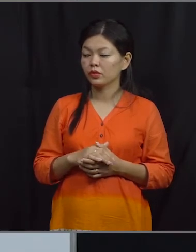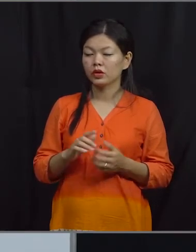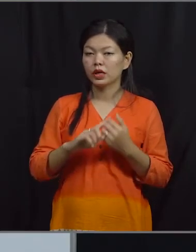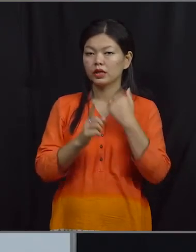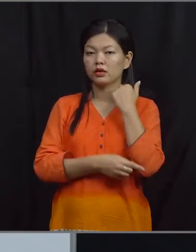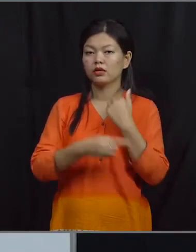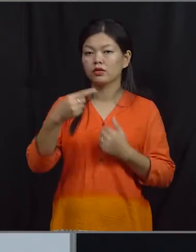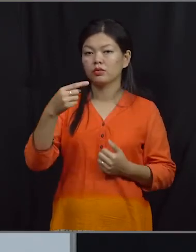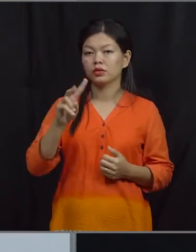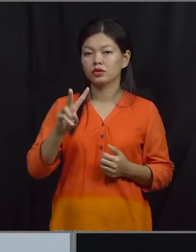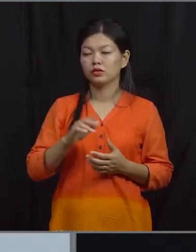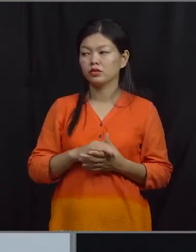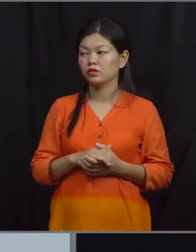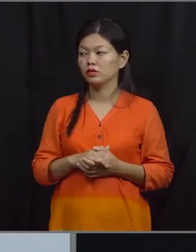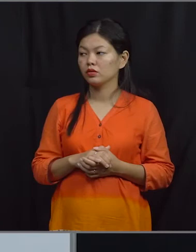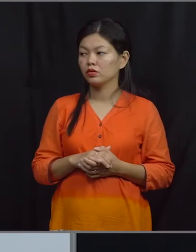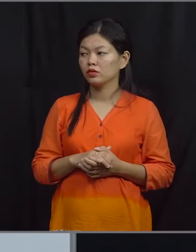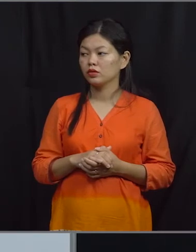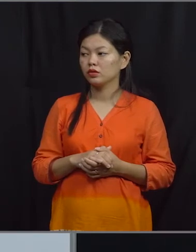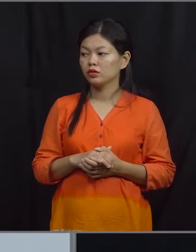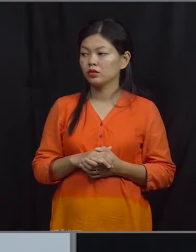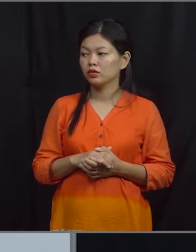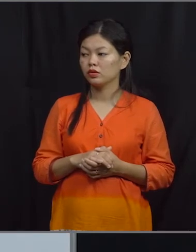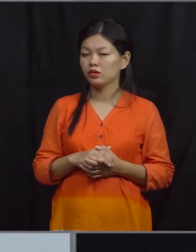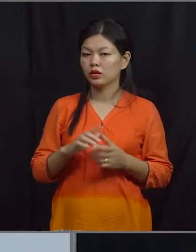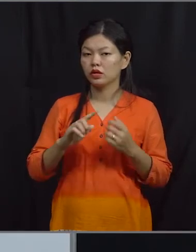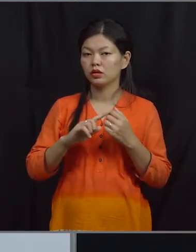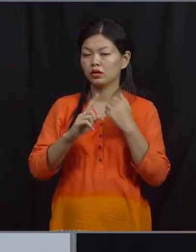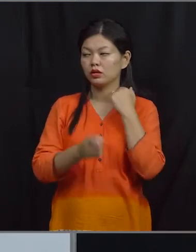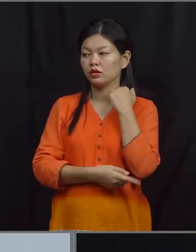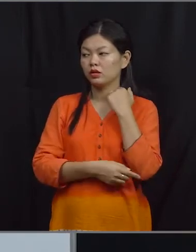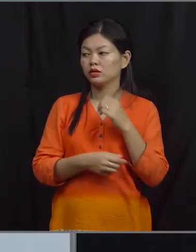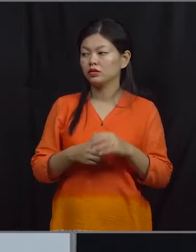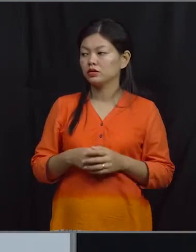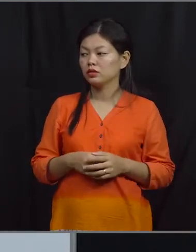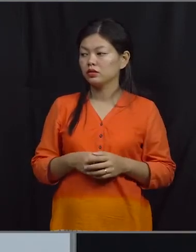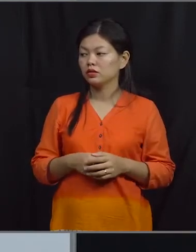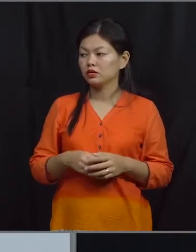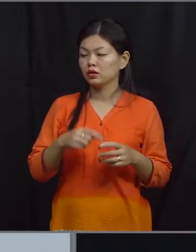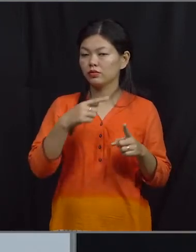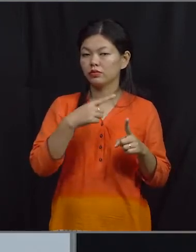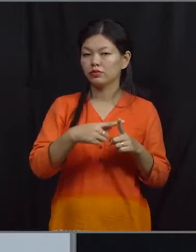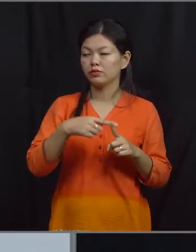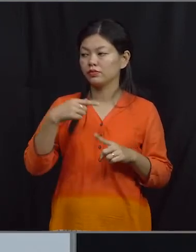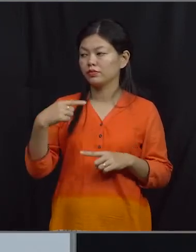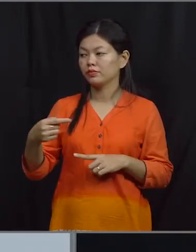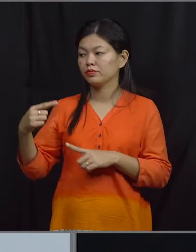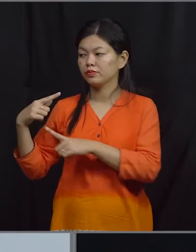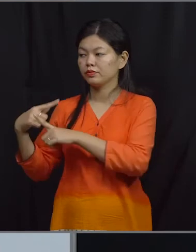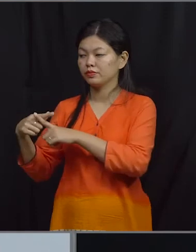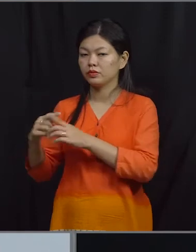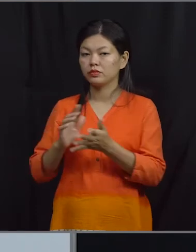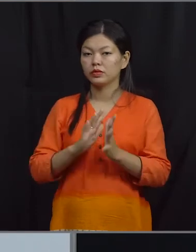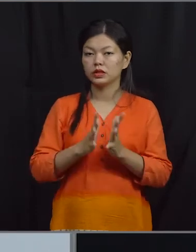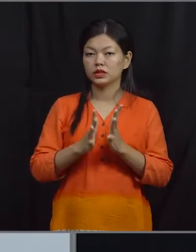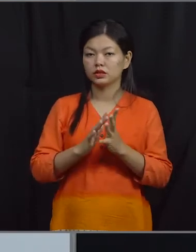2, right. And here for this number, we introduce plus, here we introduce minus, here we introduce plus.